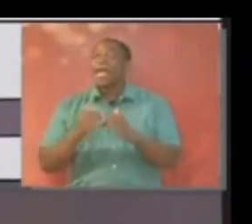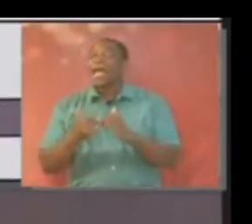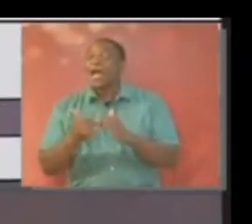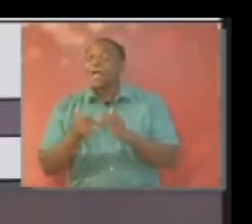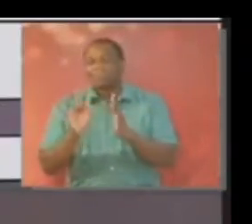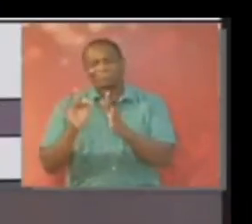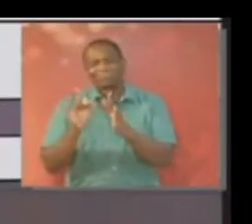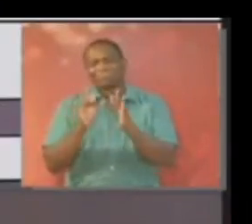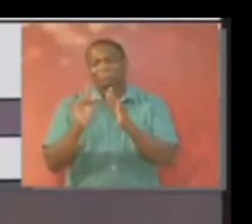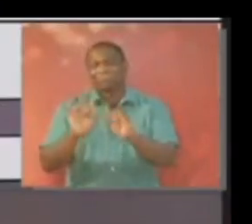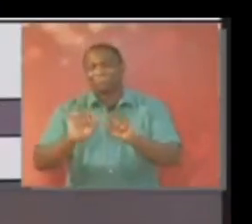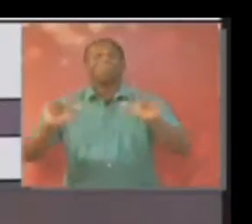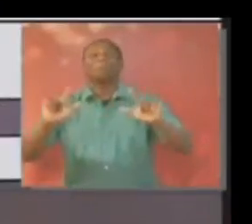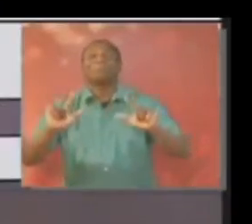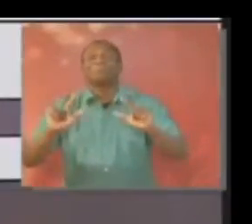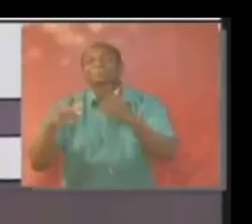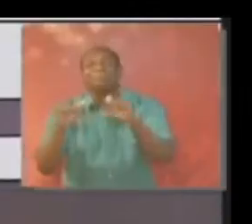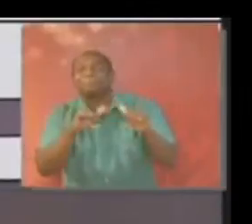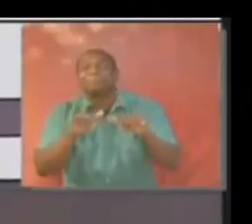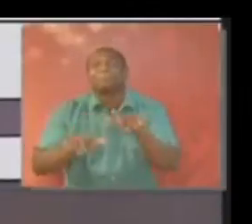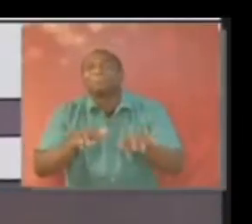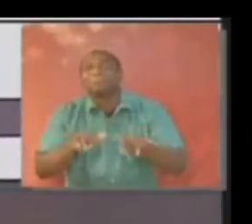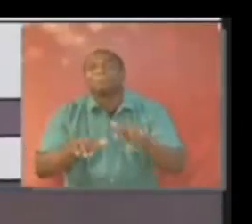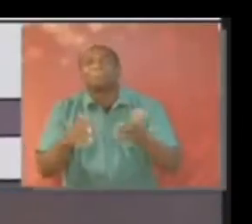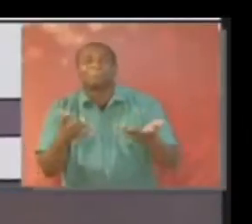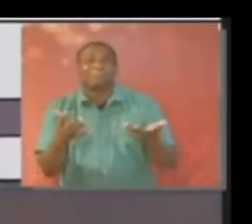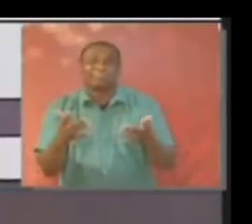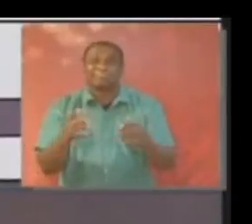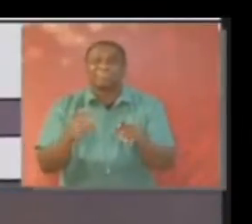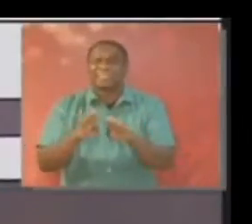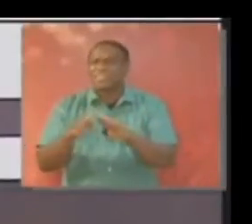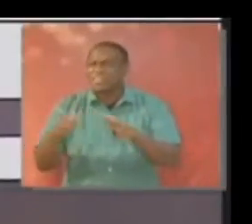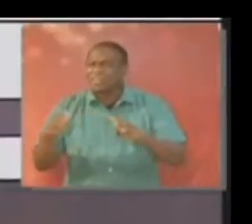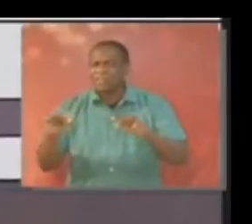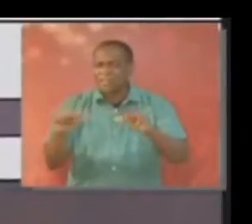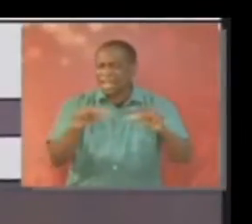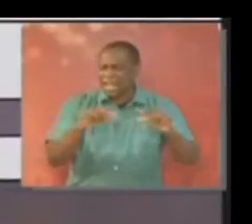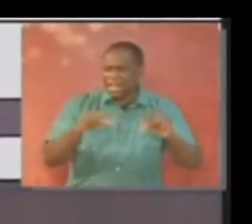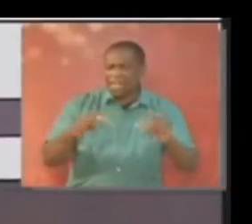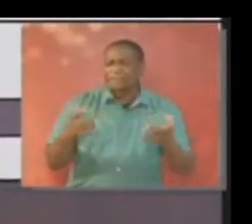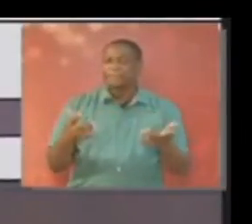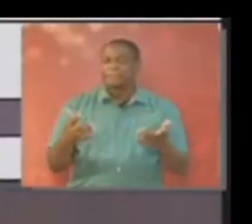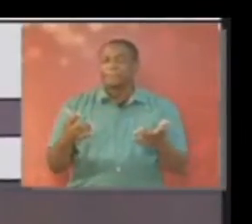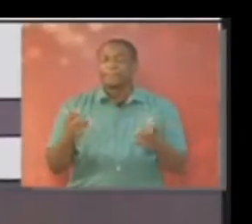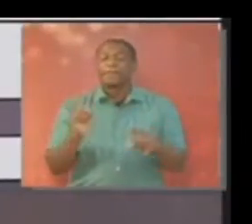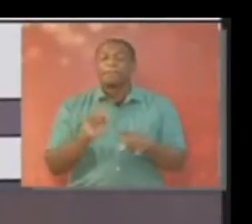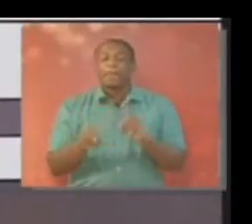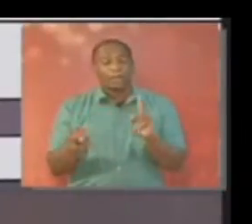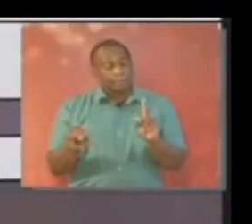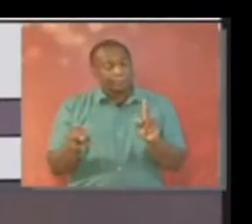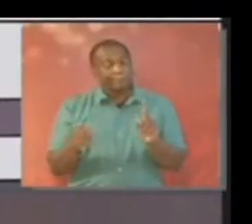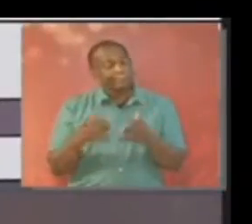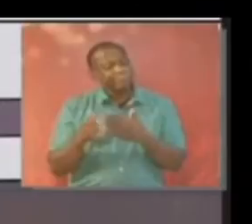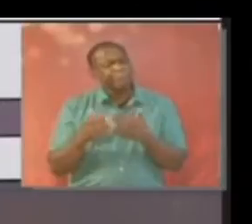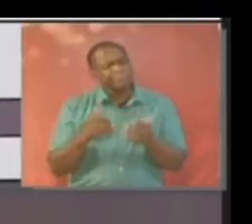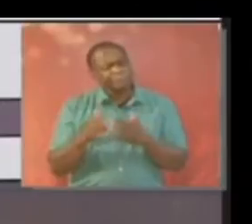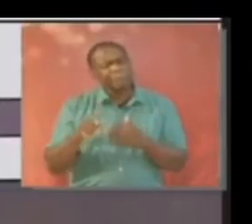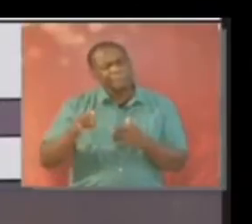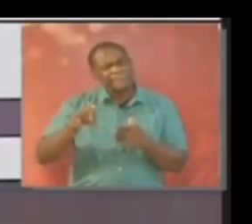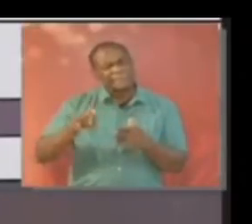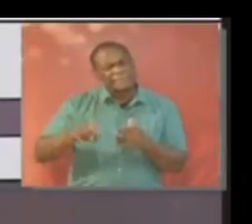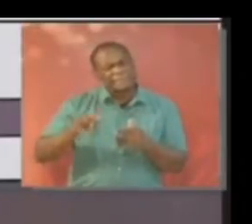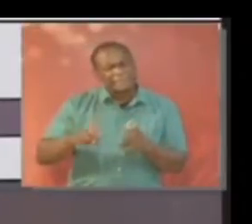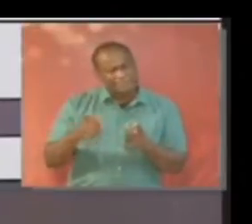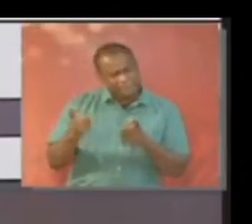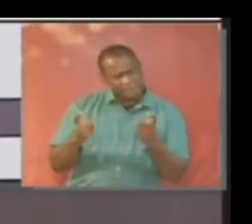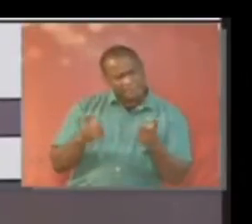the best way to limit their exposure to COVID-19. But that being said, we do need to look at how can we manage playdates.